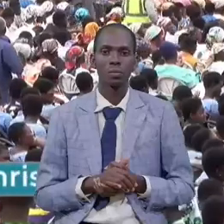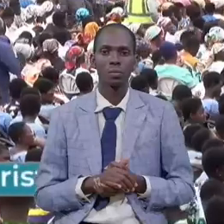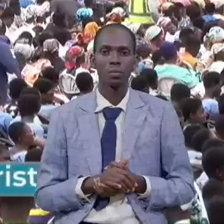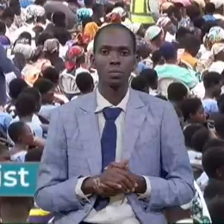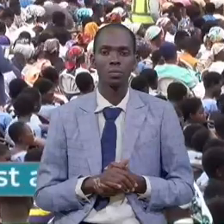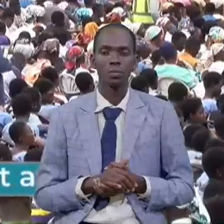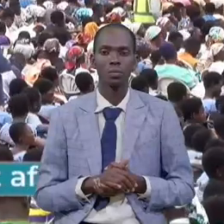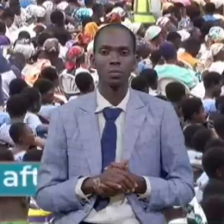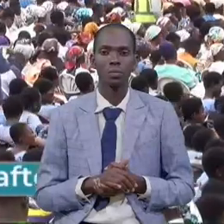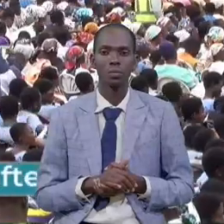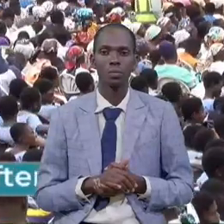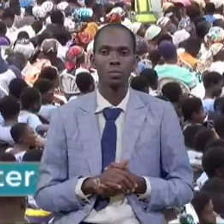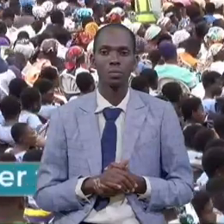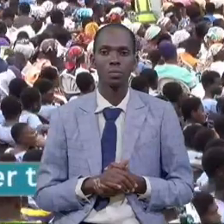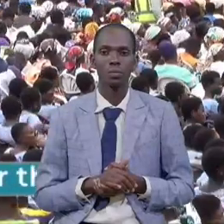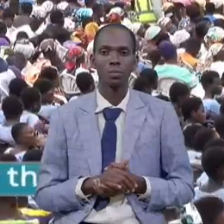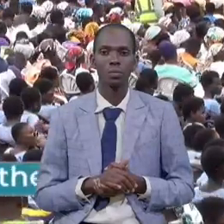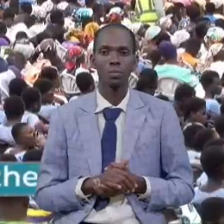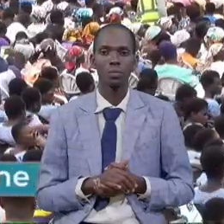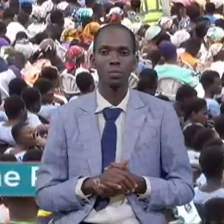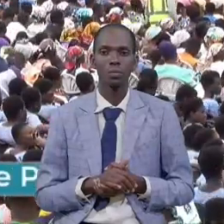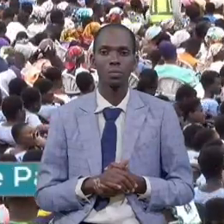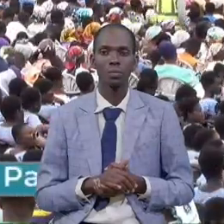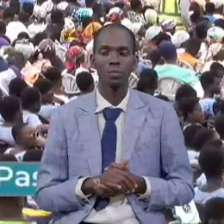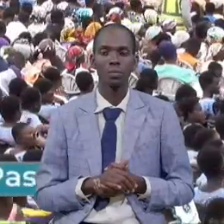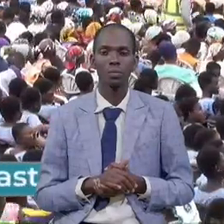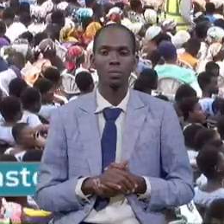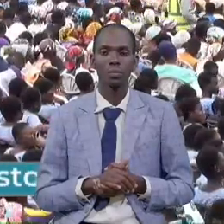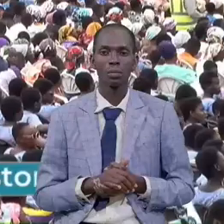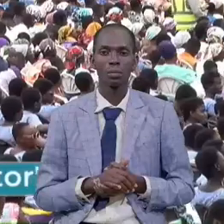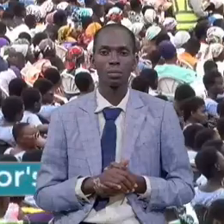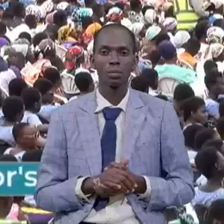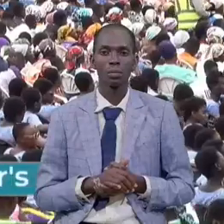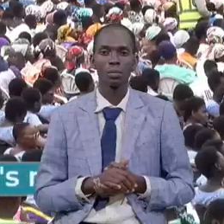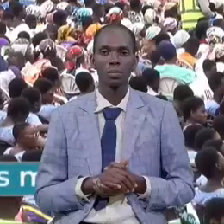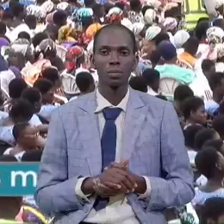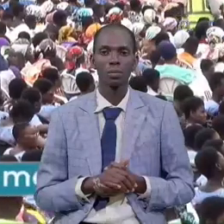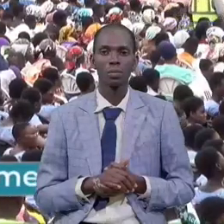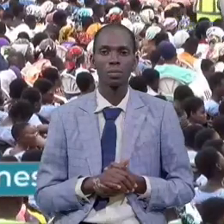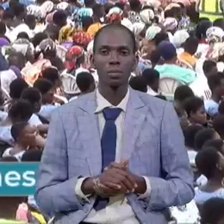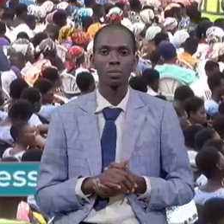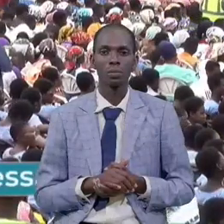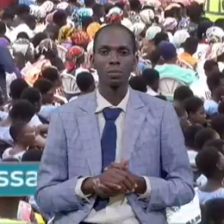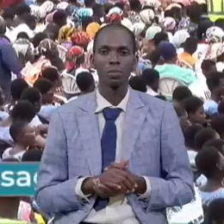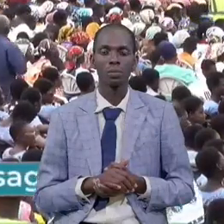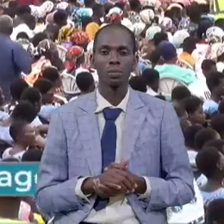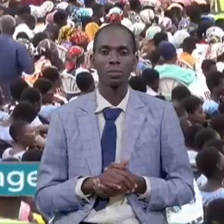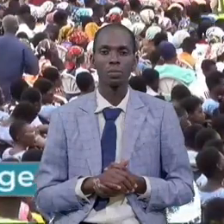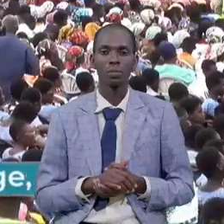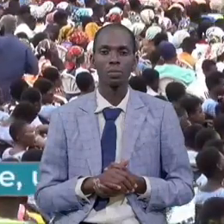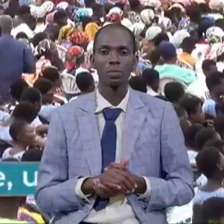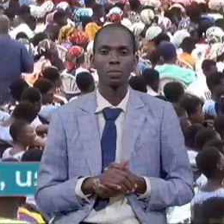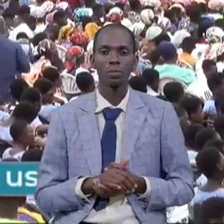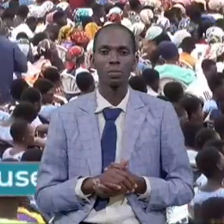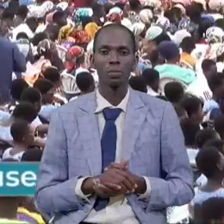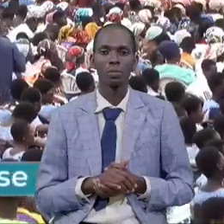Should not be more than 24 hours when we begin to get in touch with them. So make sure that